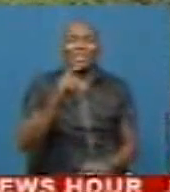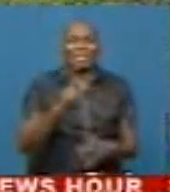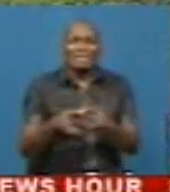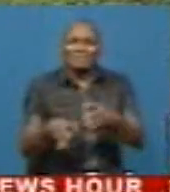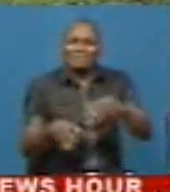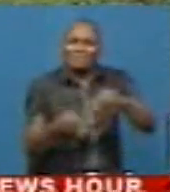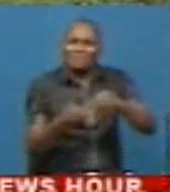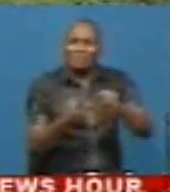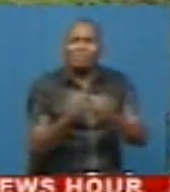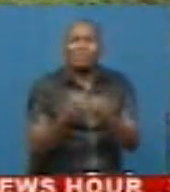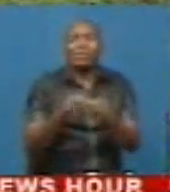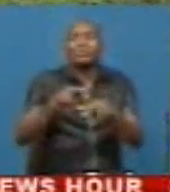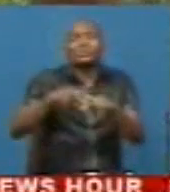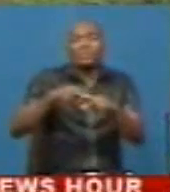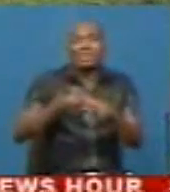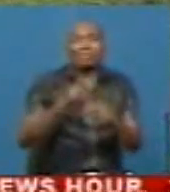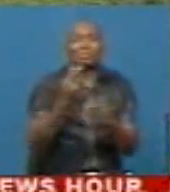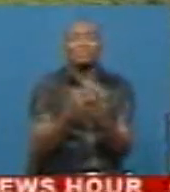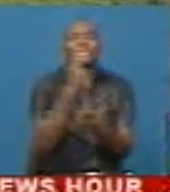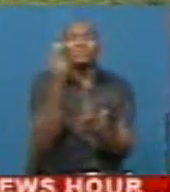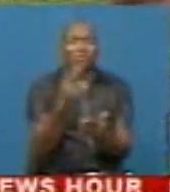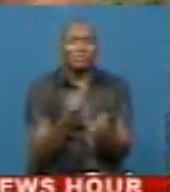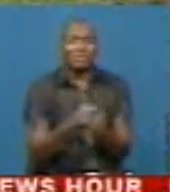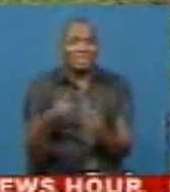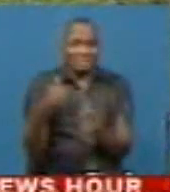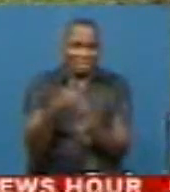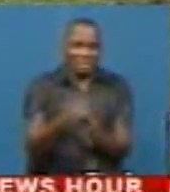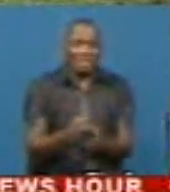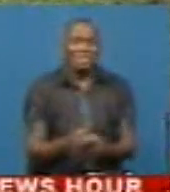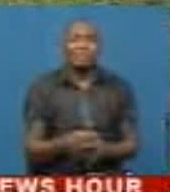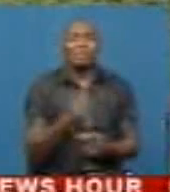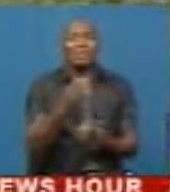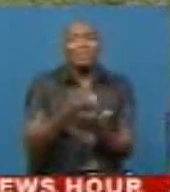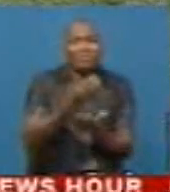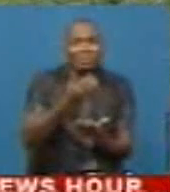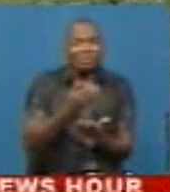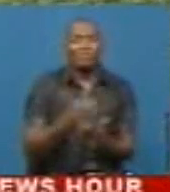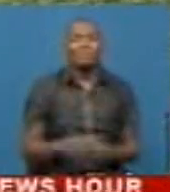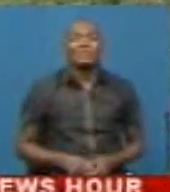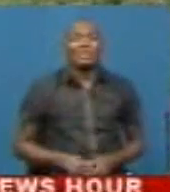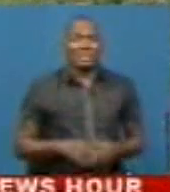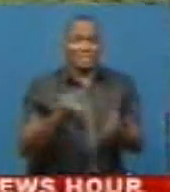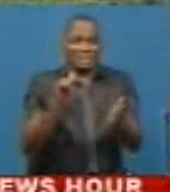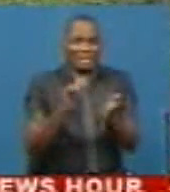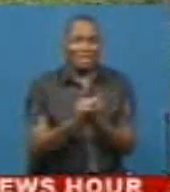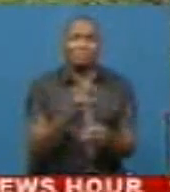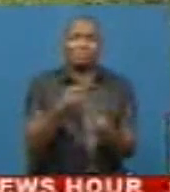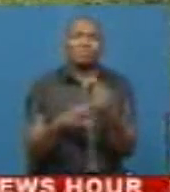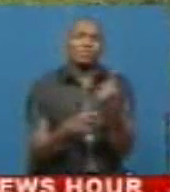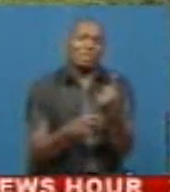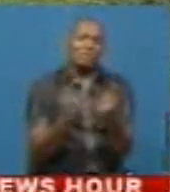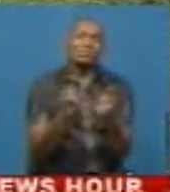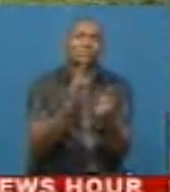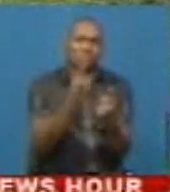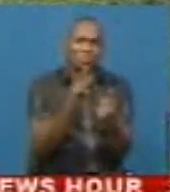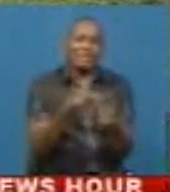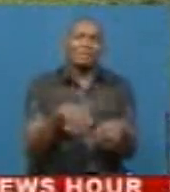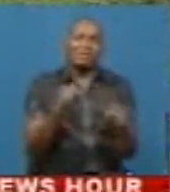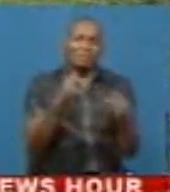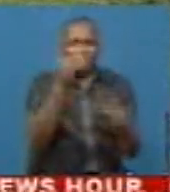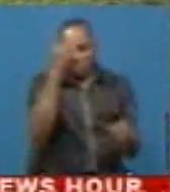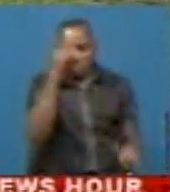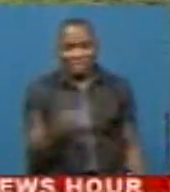well with salt that we use to go with our soup or our stew, and that was the challenge for consumers to adapt